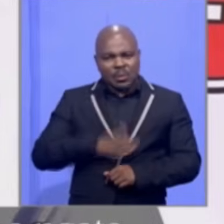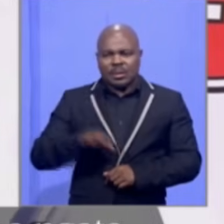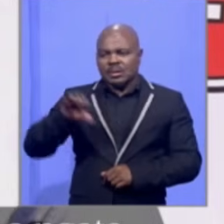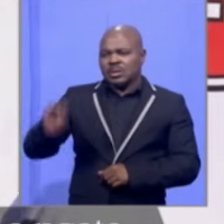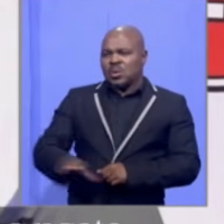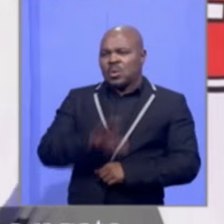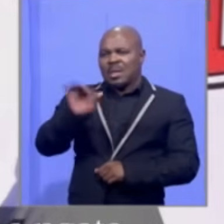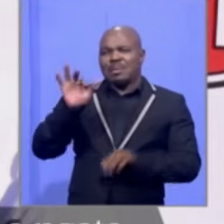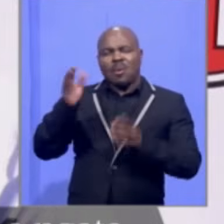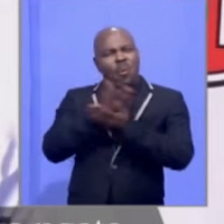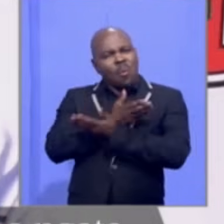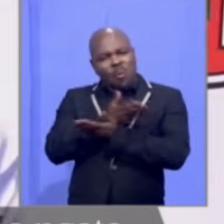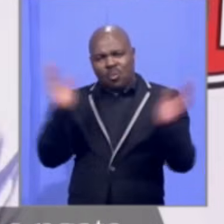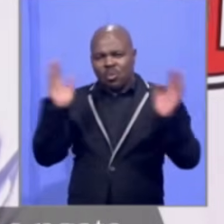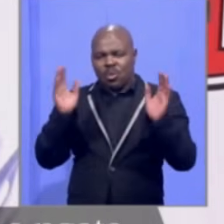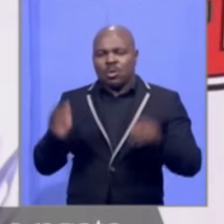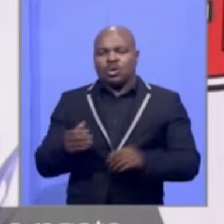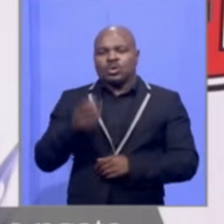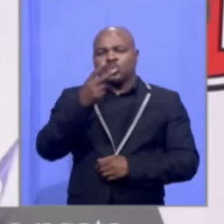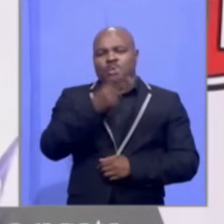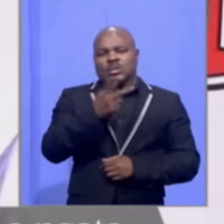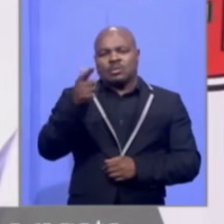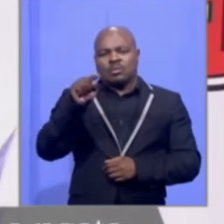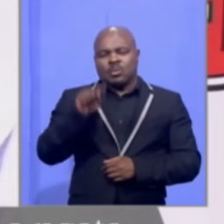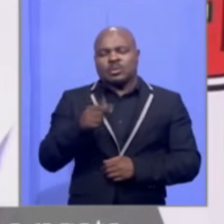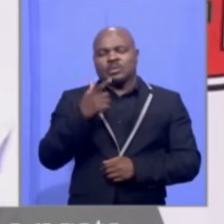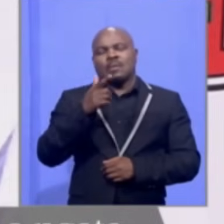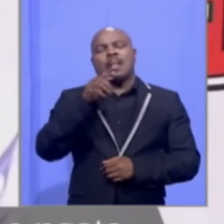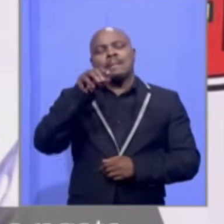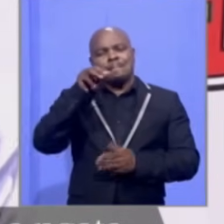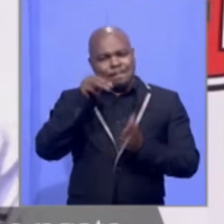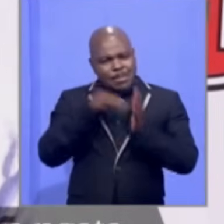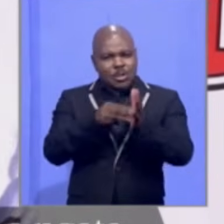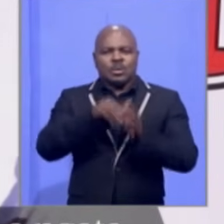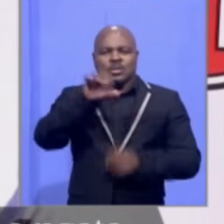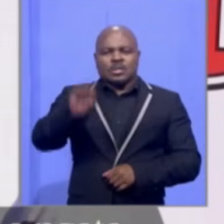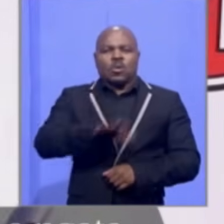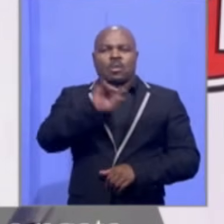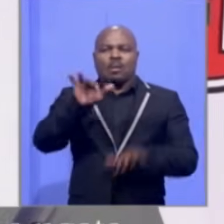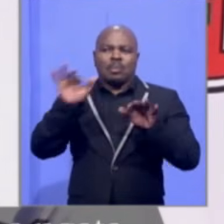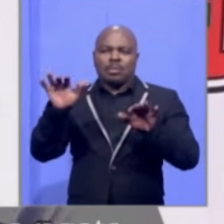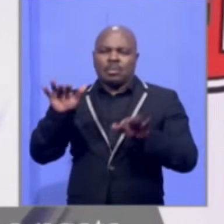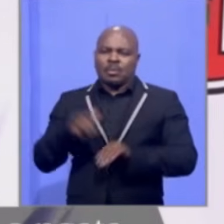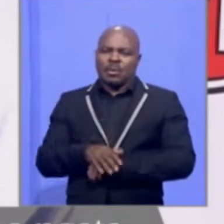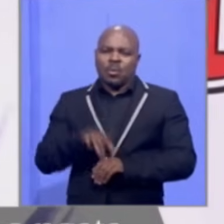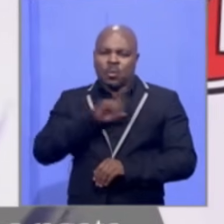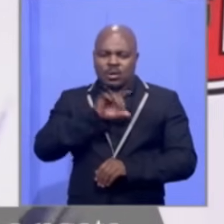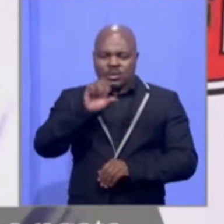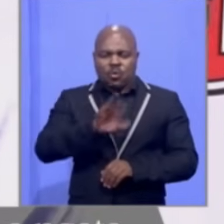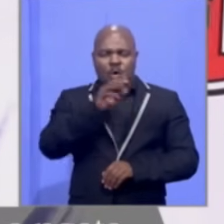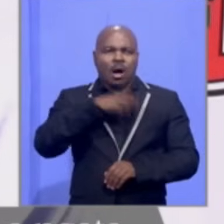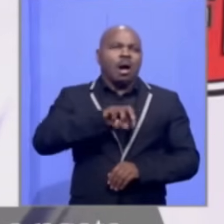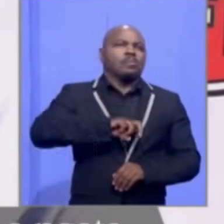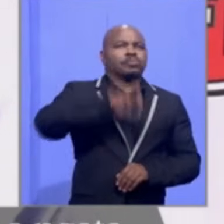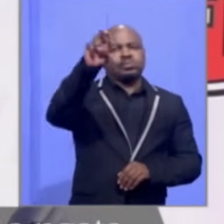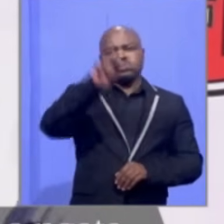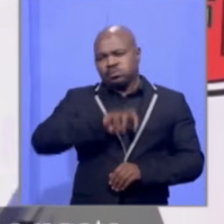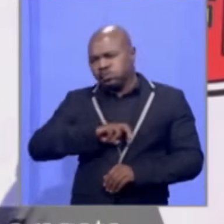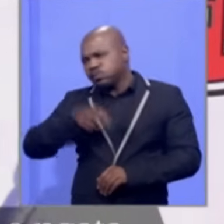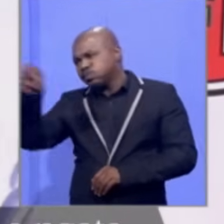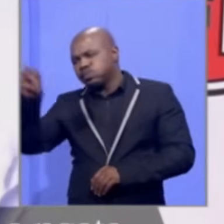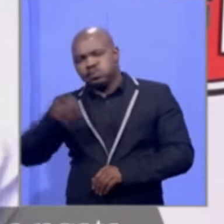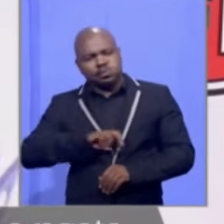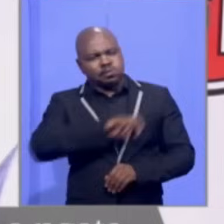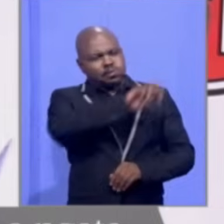South Africa, the 27.6 million South Africans, as we are crossing South Africa.